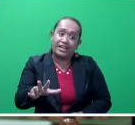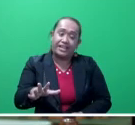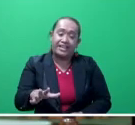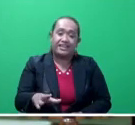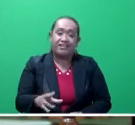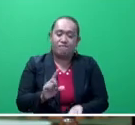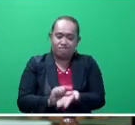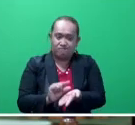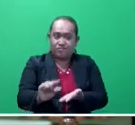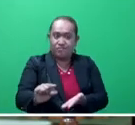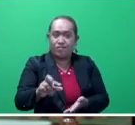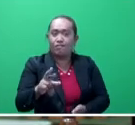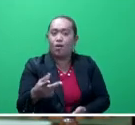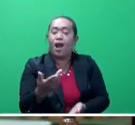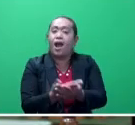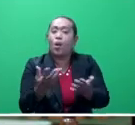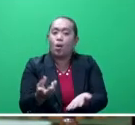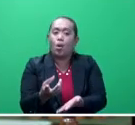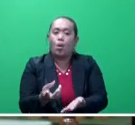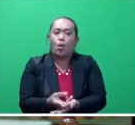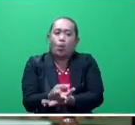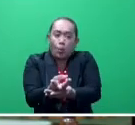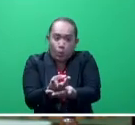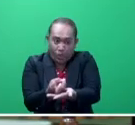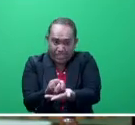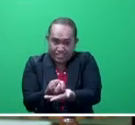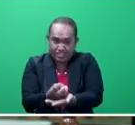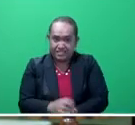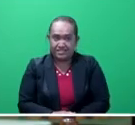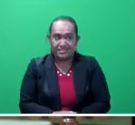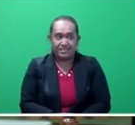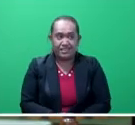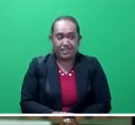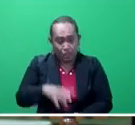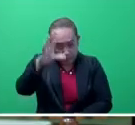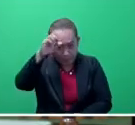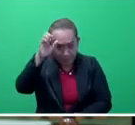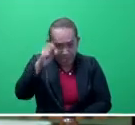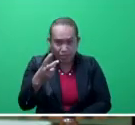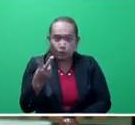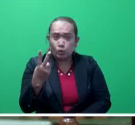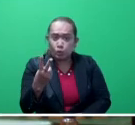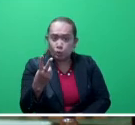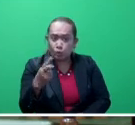guaranteed a wage subsidy by the government equivalent to the minimum wage rate of